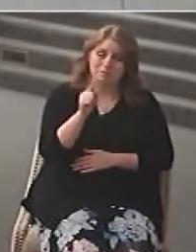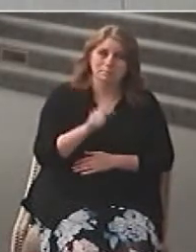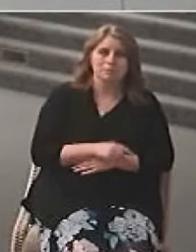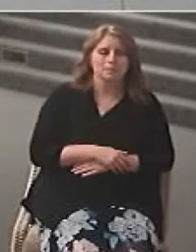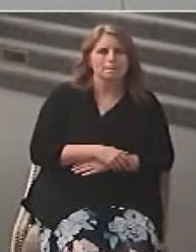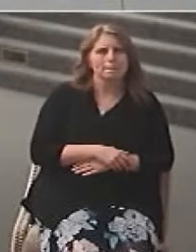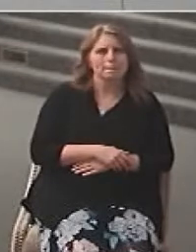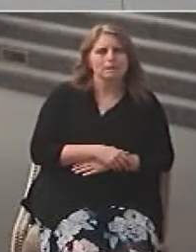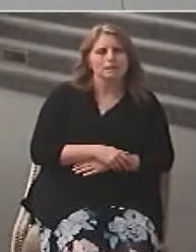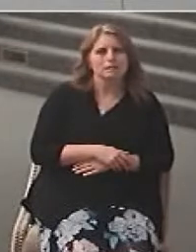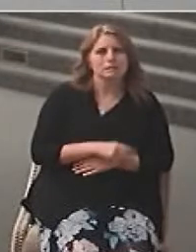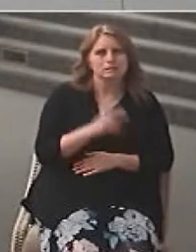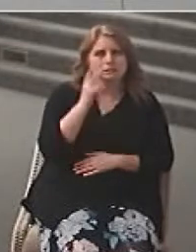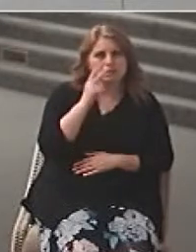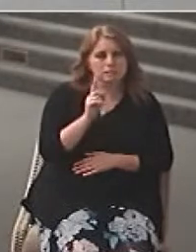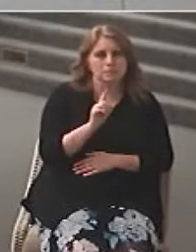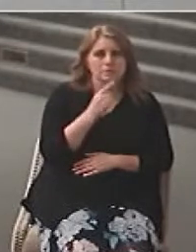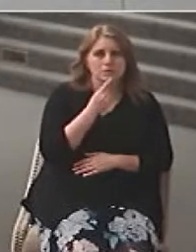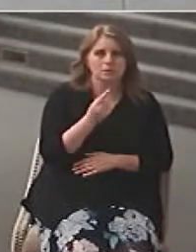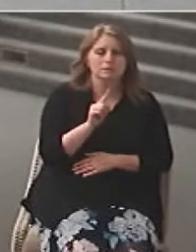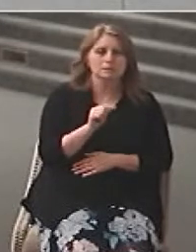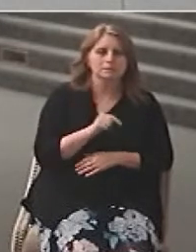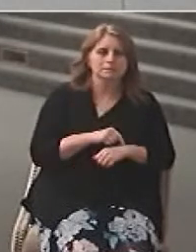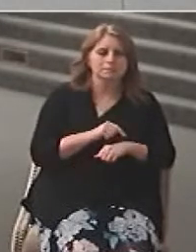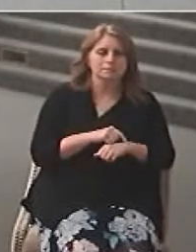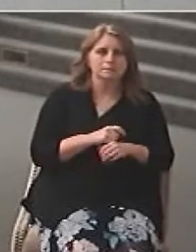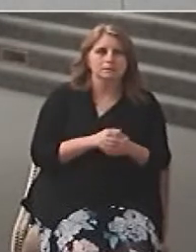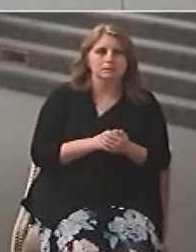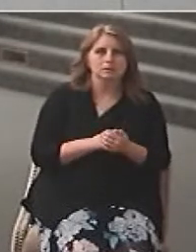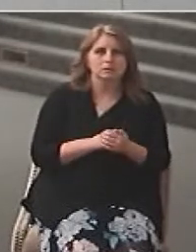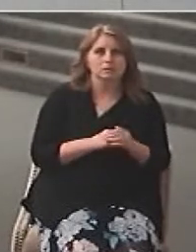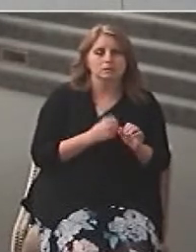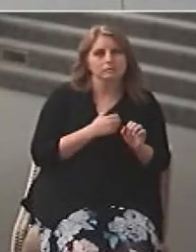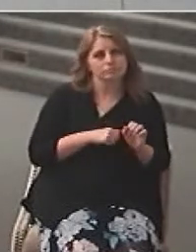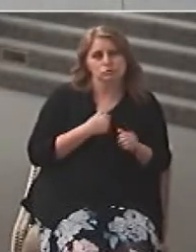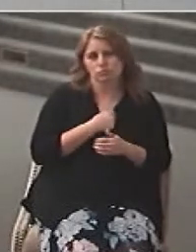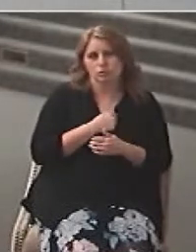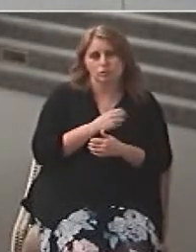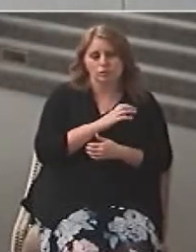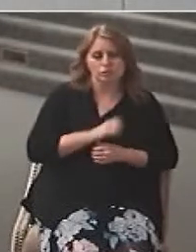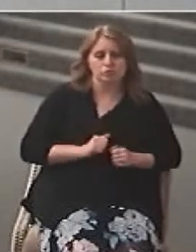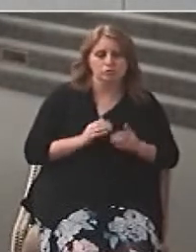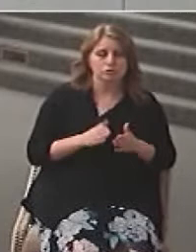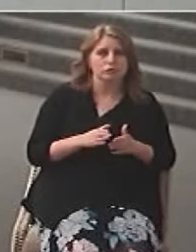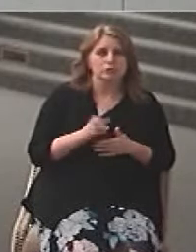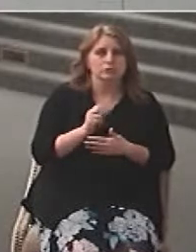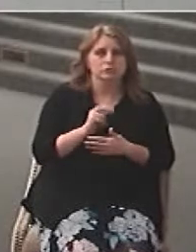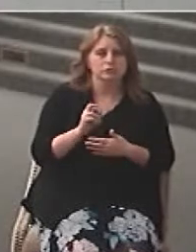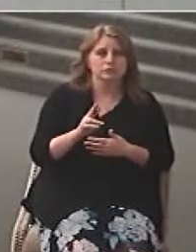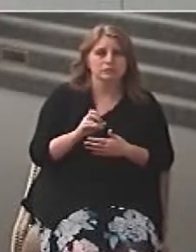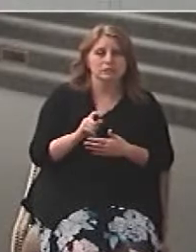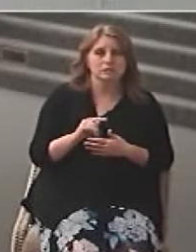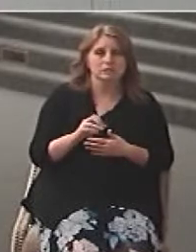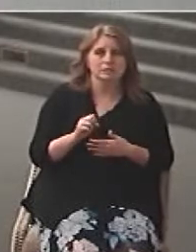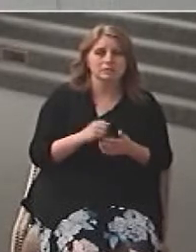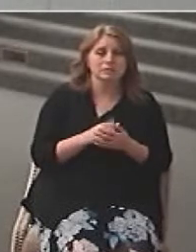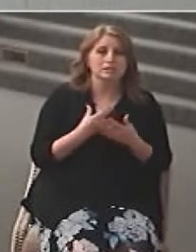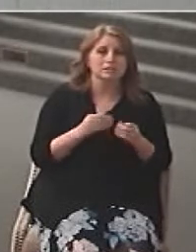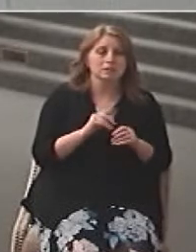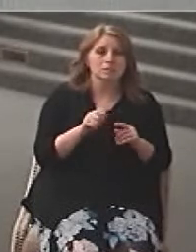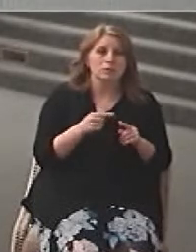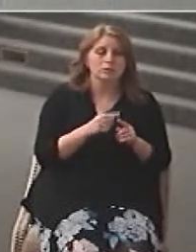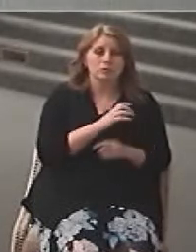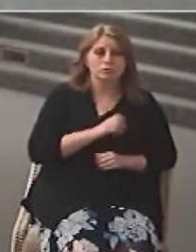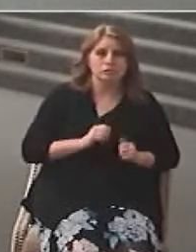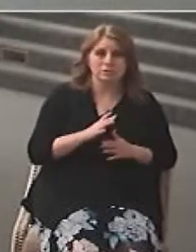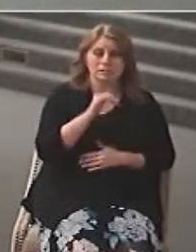Seen somebody say one time that, sorry, Christian conservatives, but the selling point of Christianity isn't the fact that we